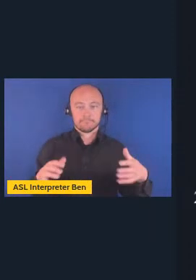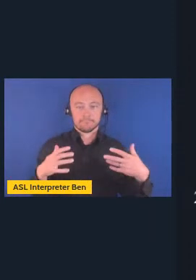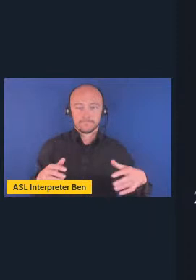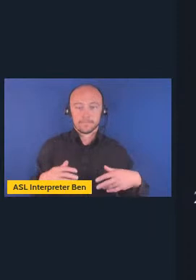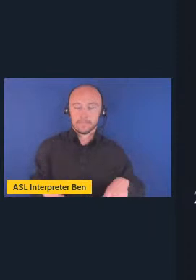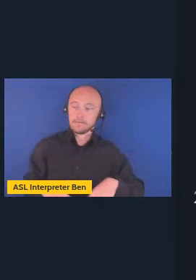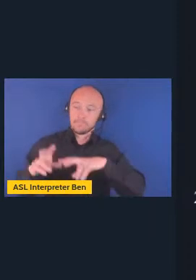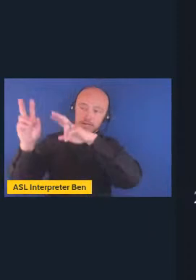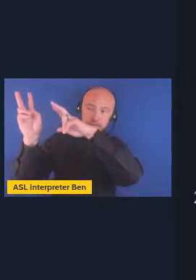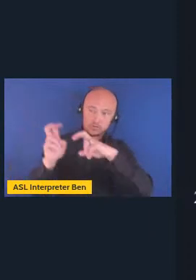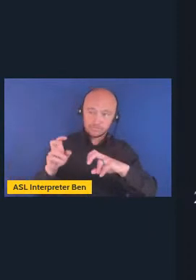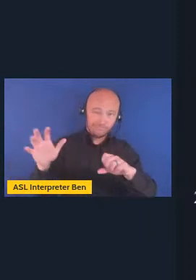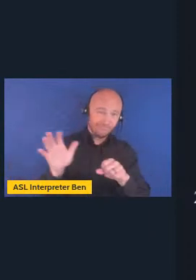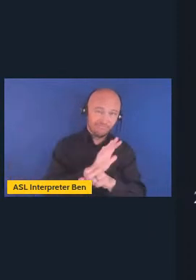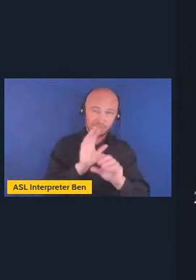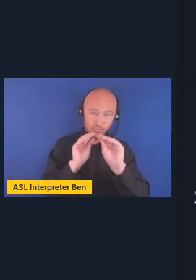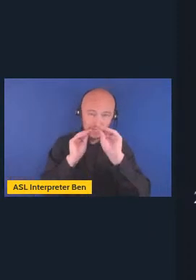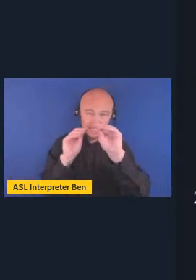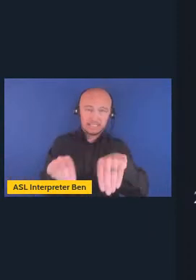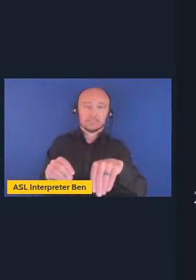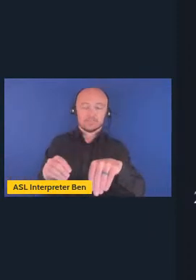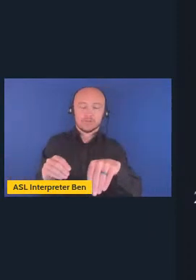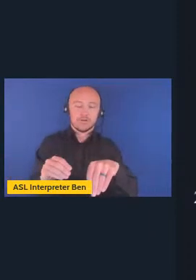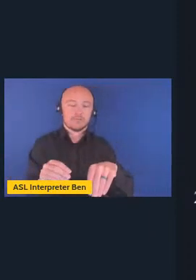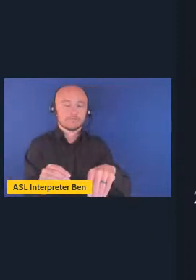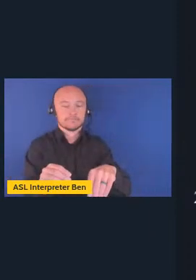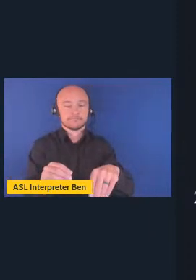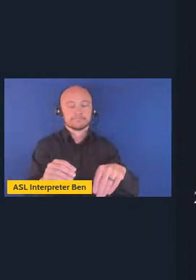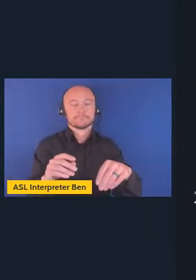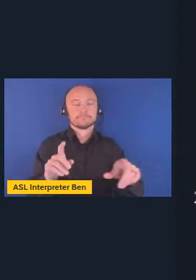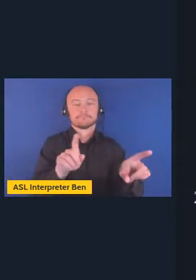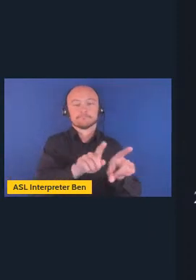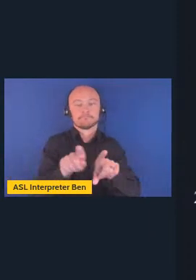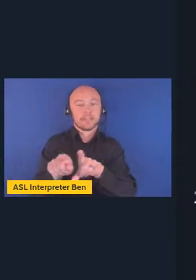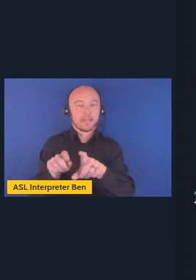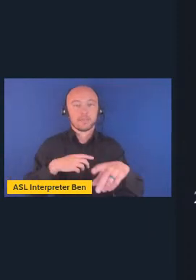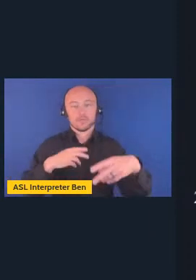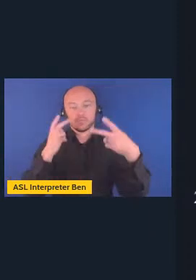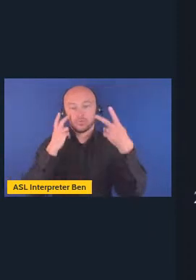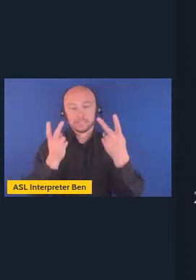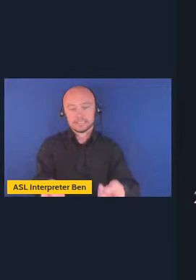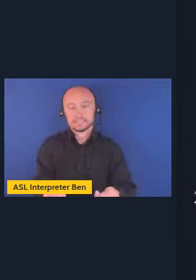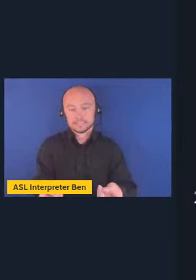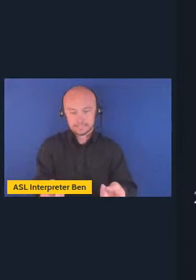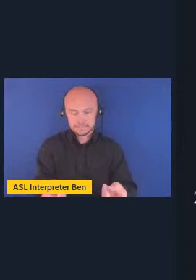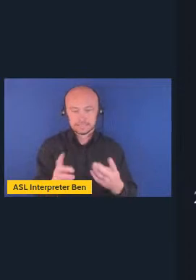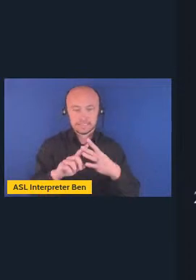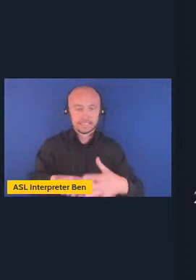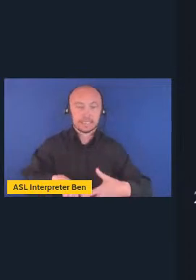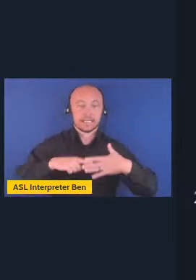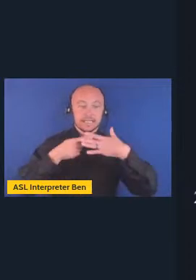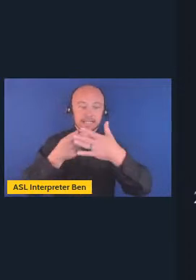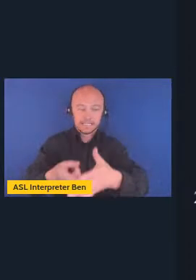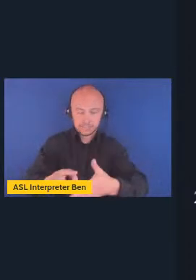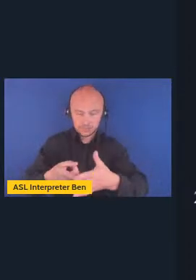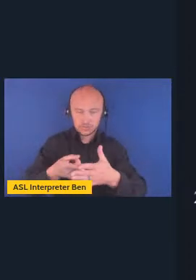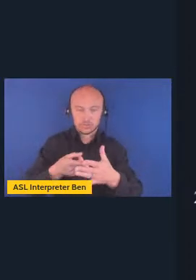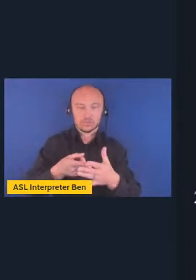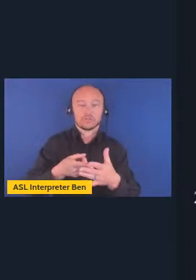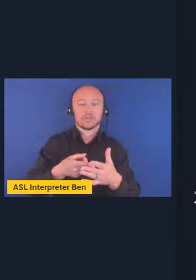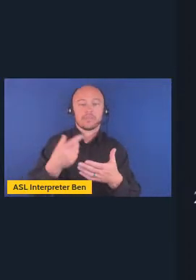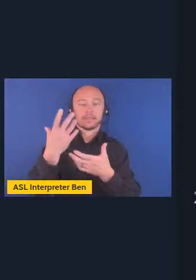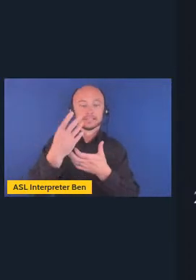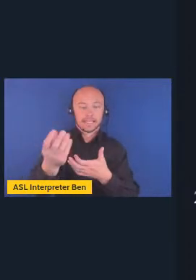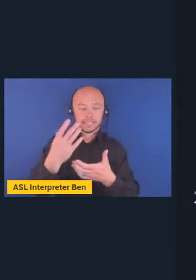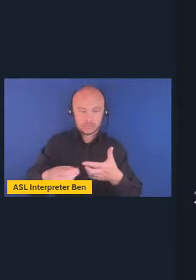successfully installed, then we can able to see our external instance, which is an on-premises